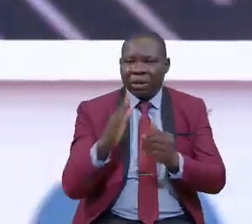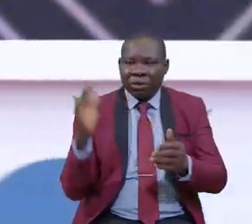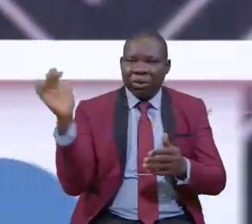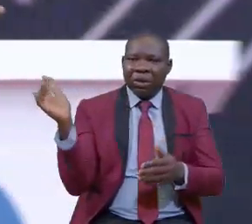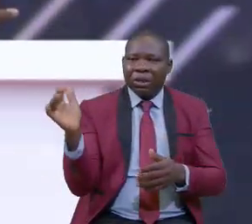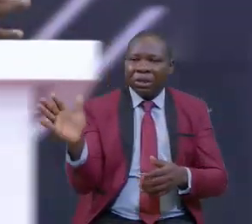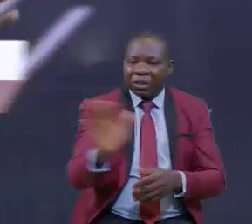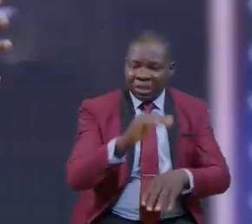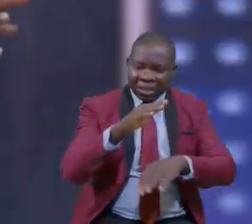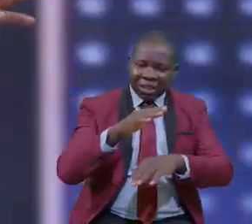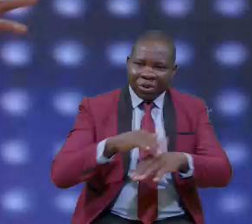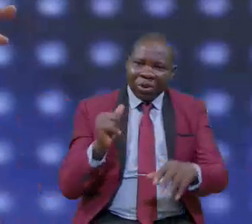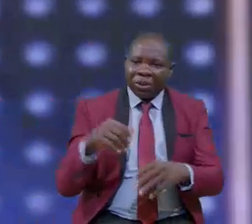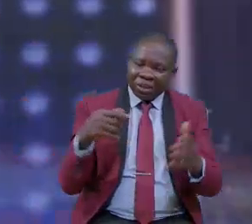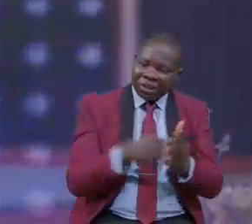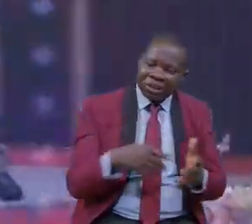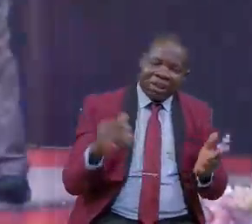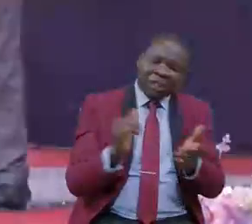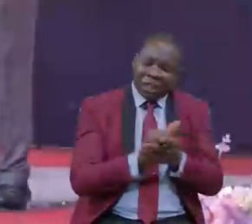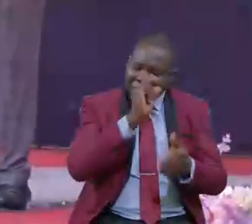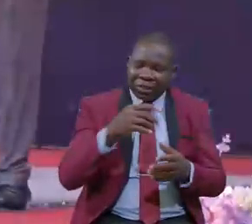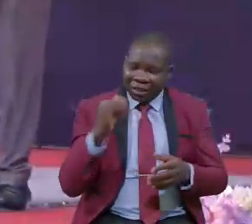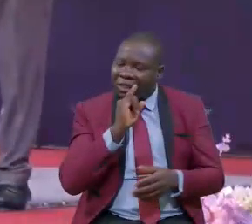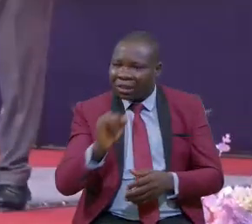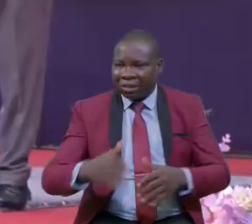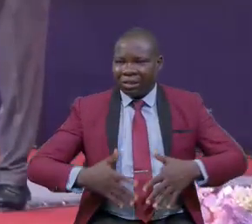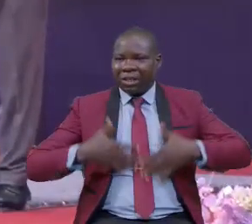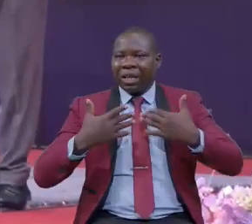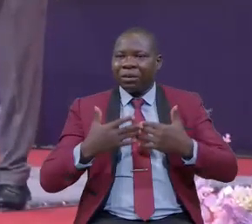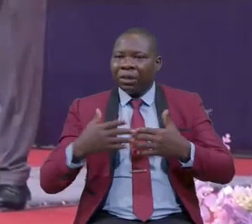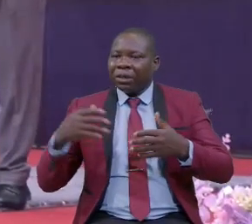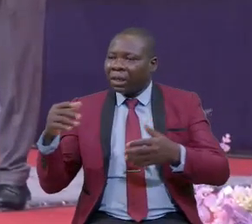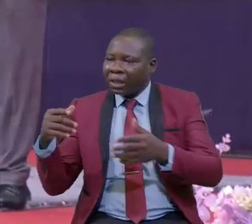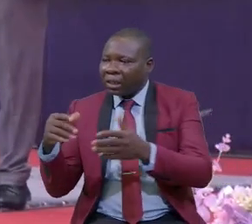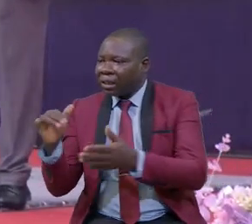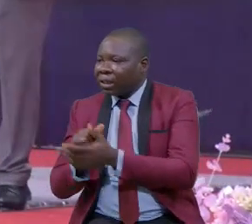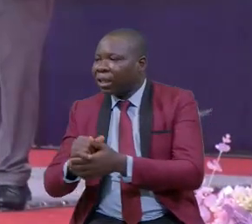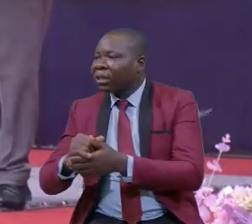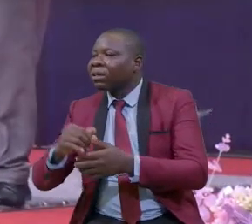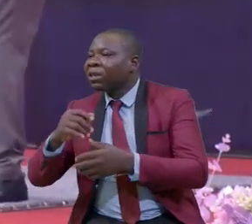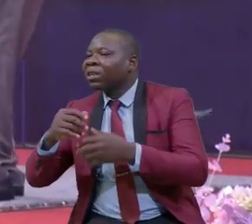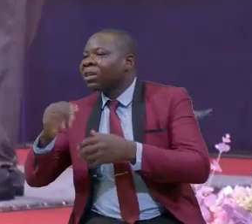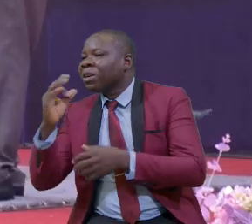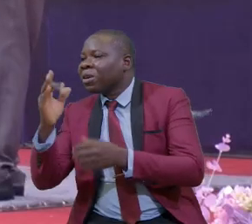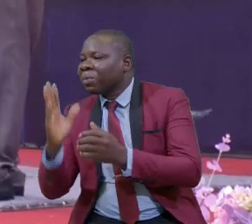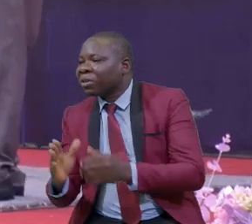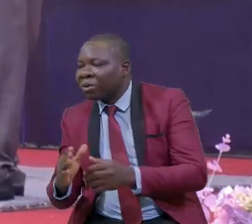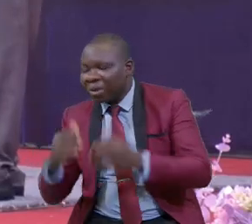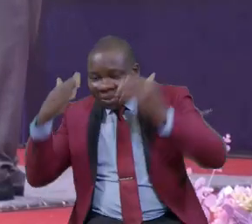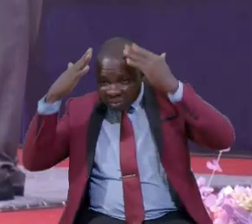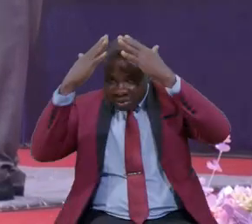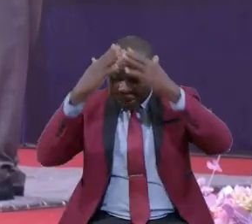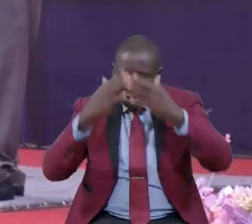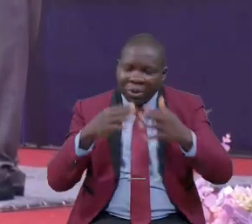life. And there is, you know, a leader in our place. This is what they call his name. Don't associate with them. Don't get near them.